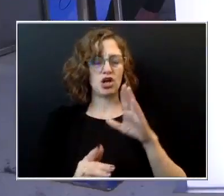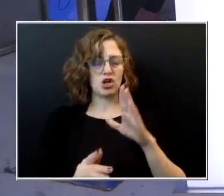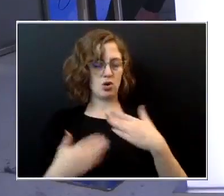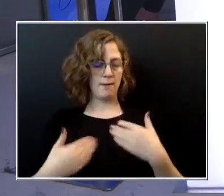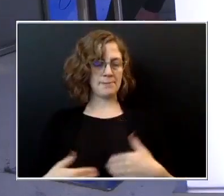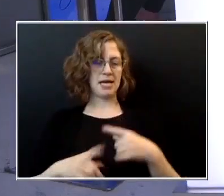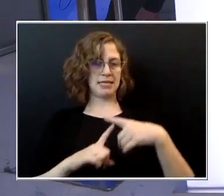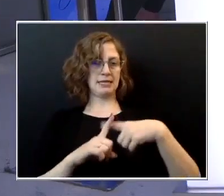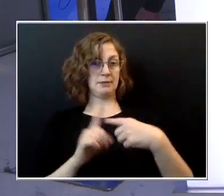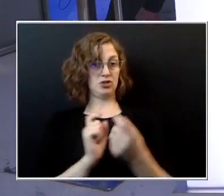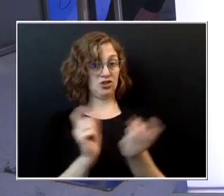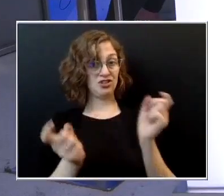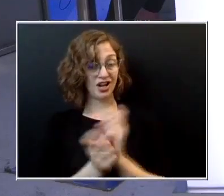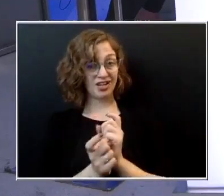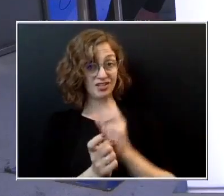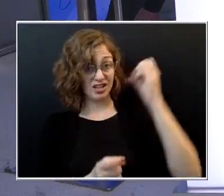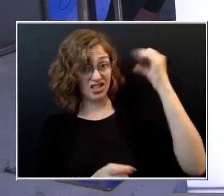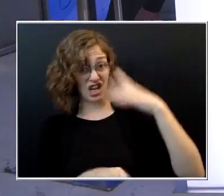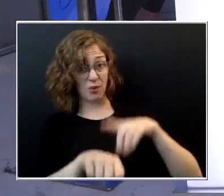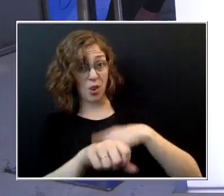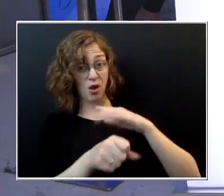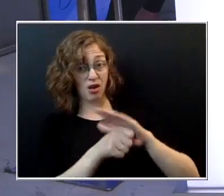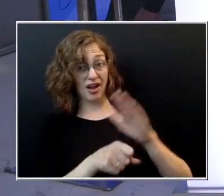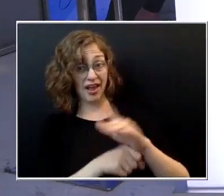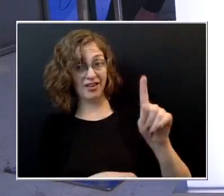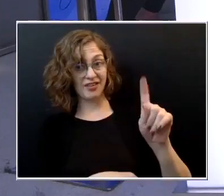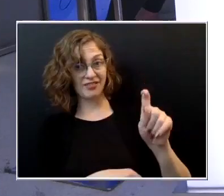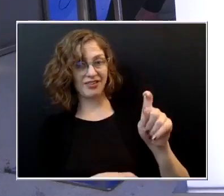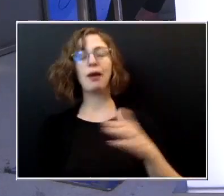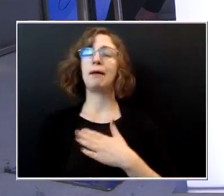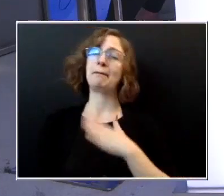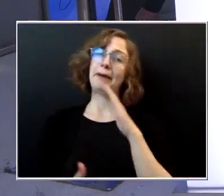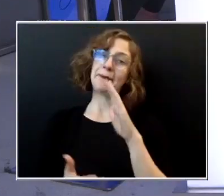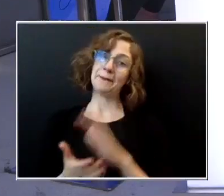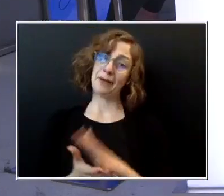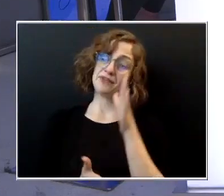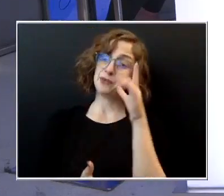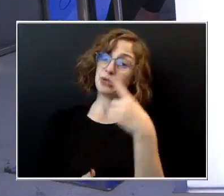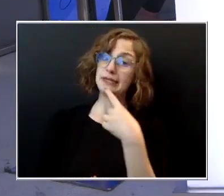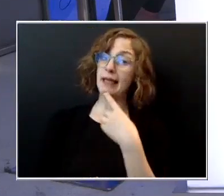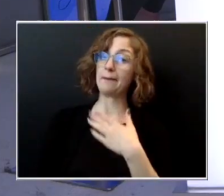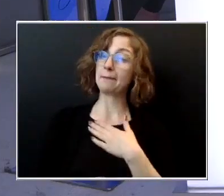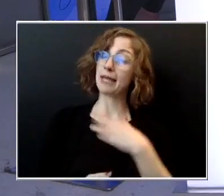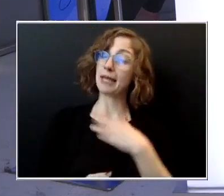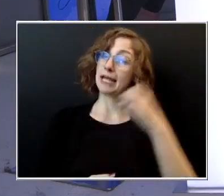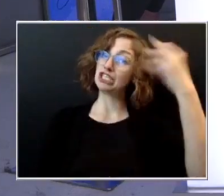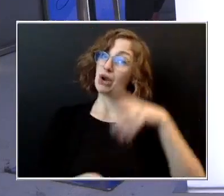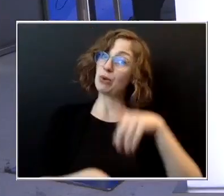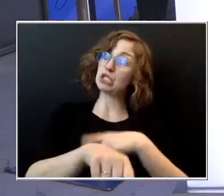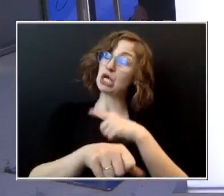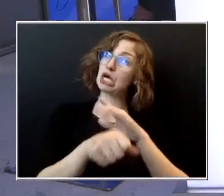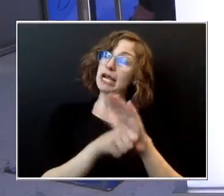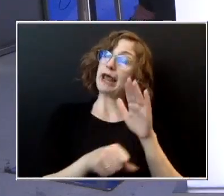wife would say that the length of my showers would suggest that I'm maybe under long enough.